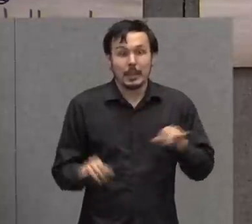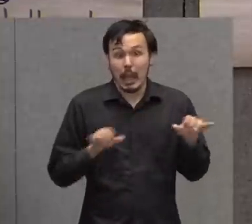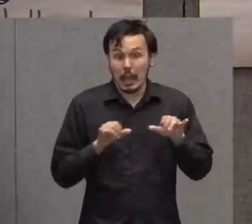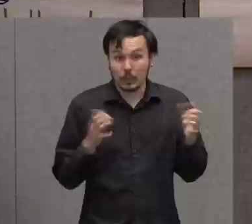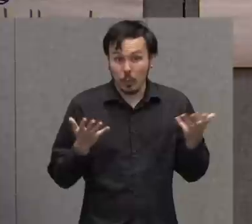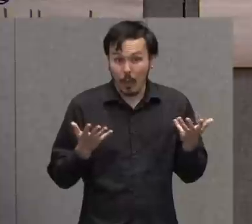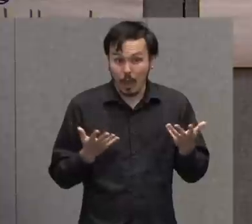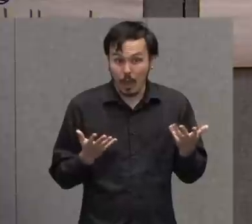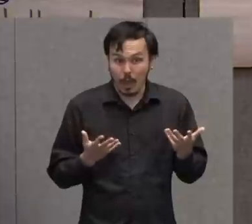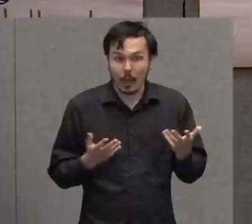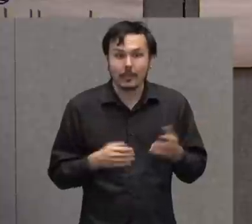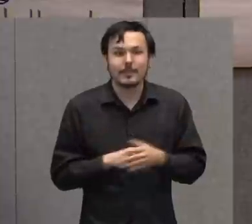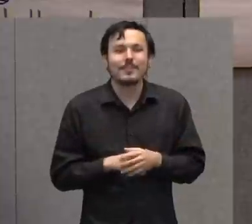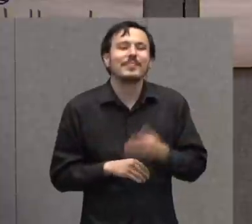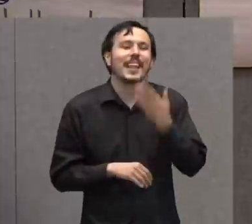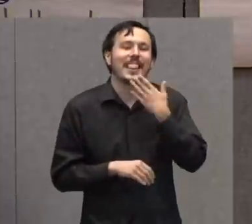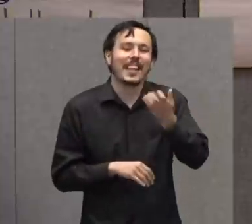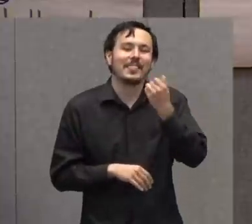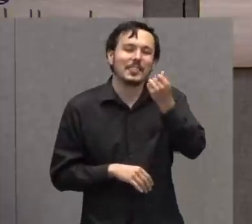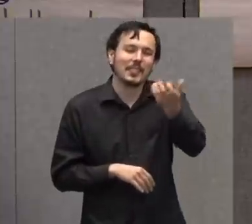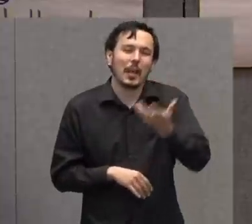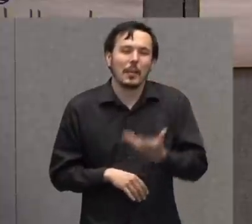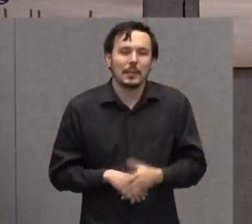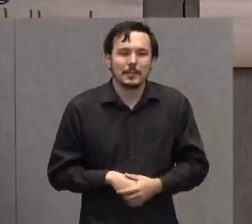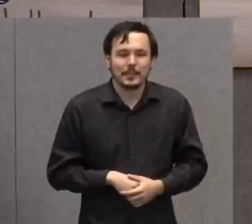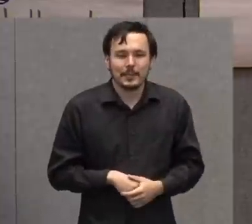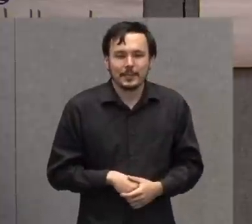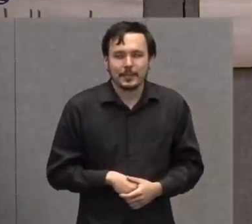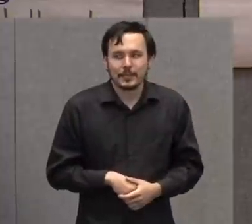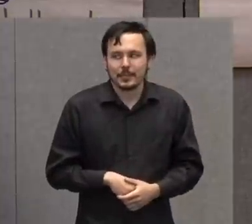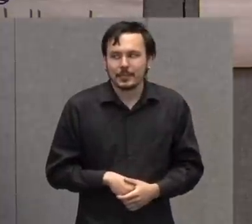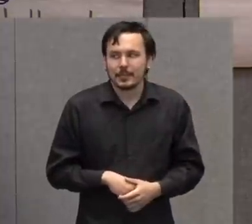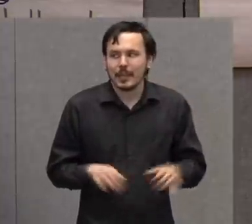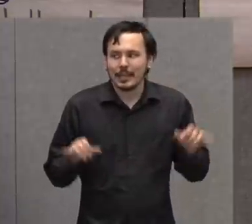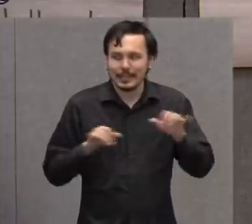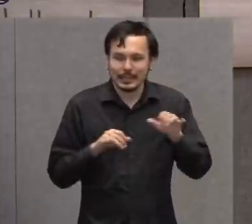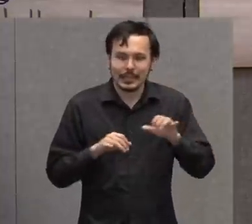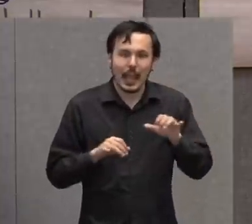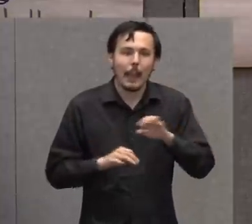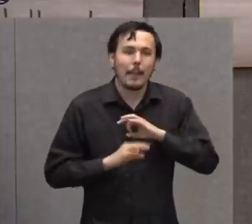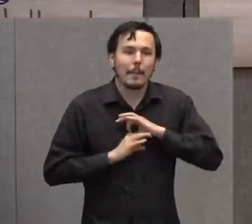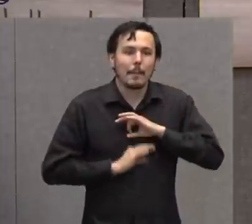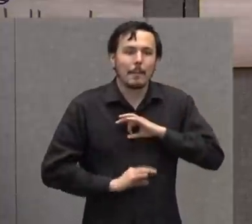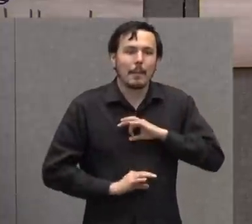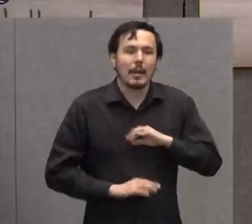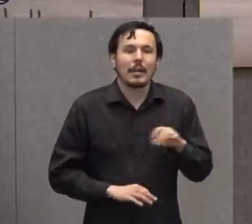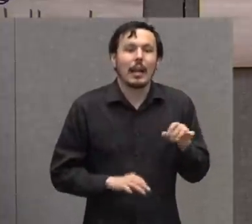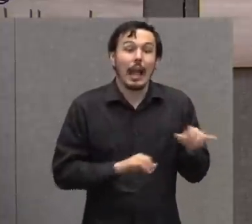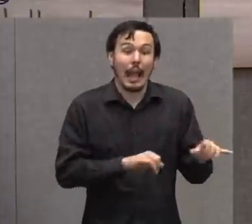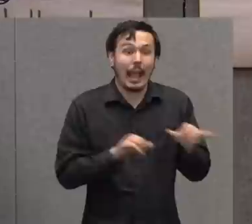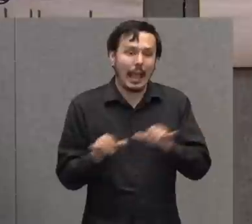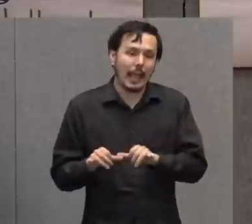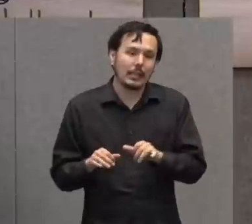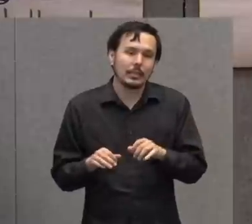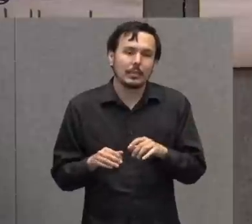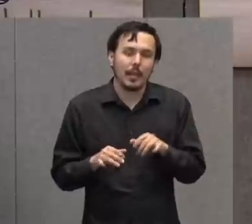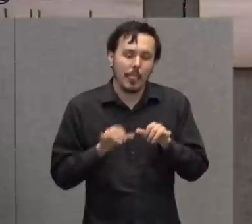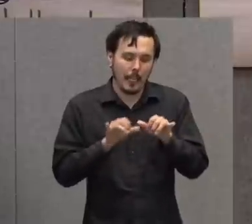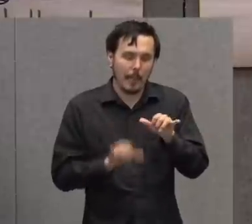Thank you for saying that out loud to me. As the pattern number.